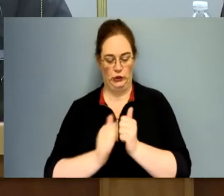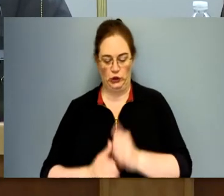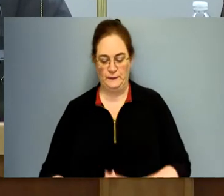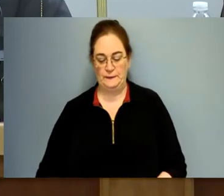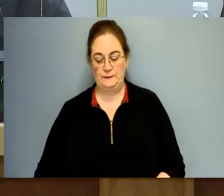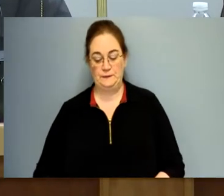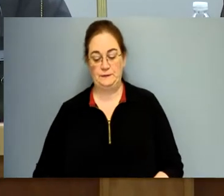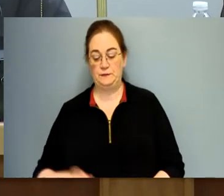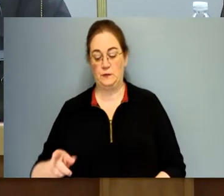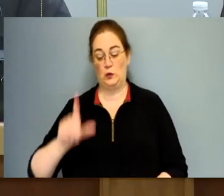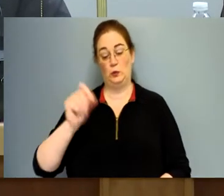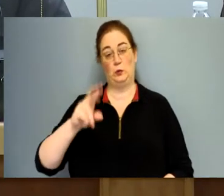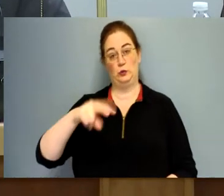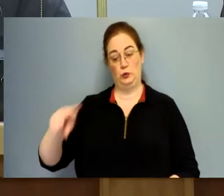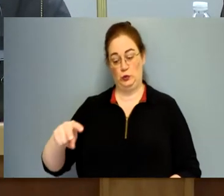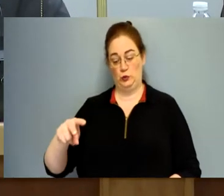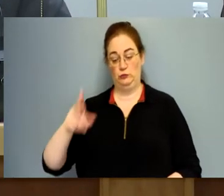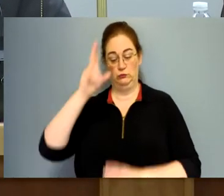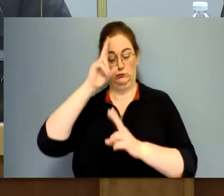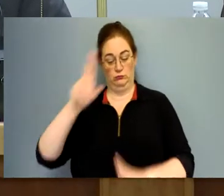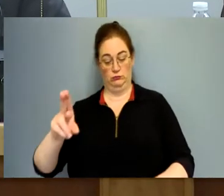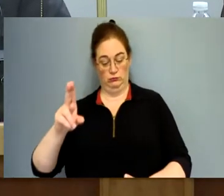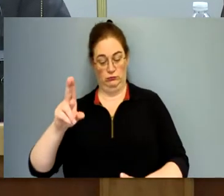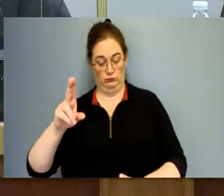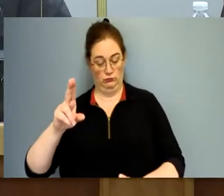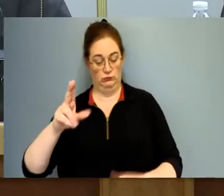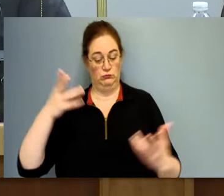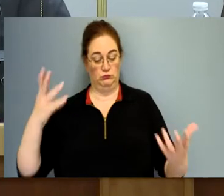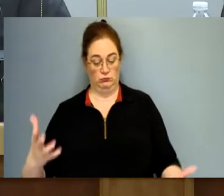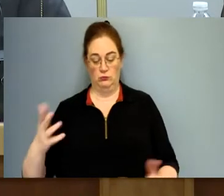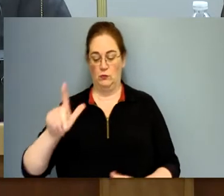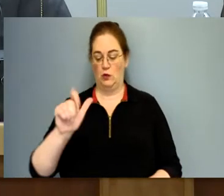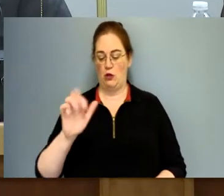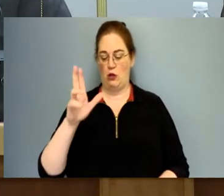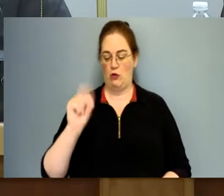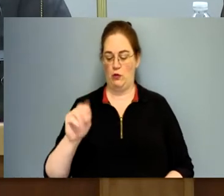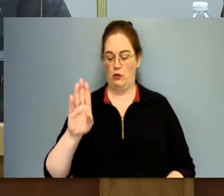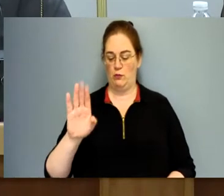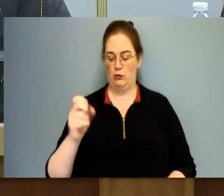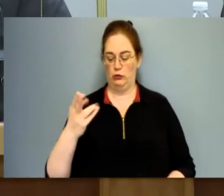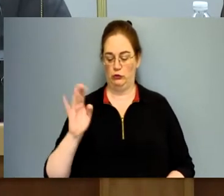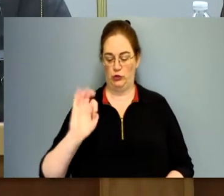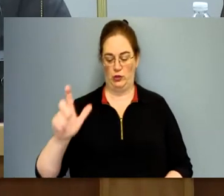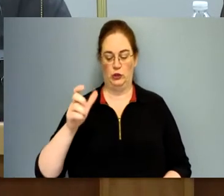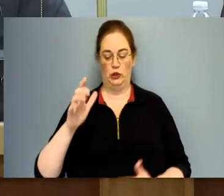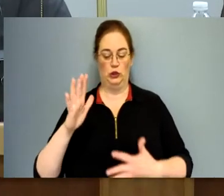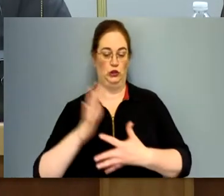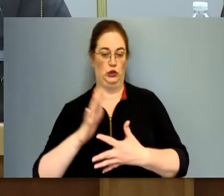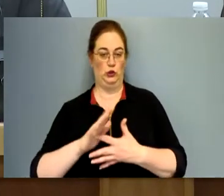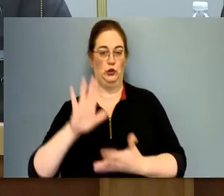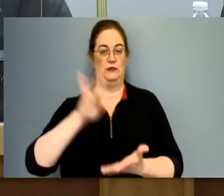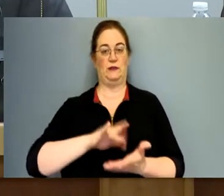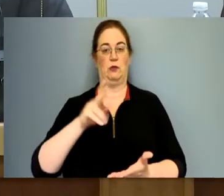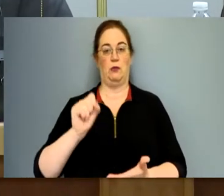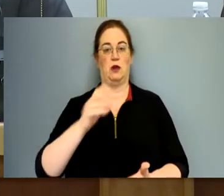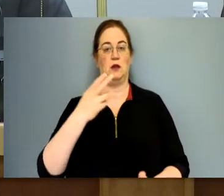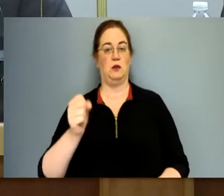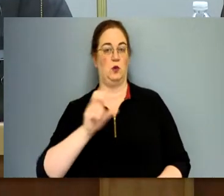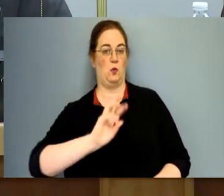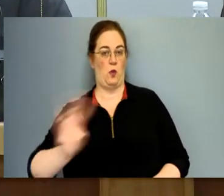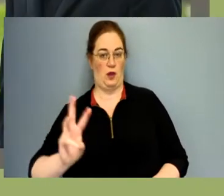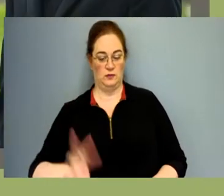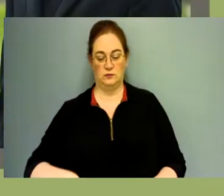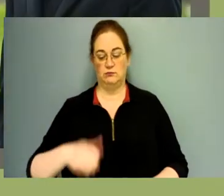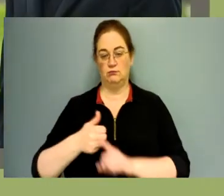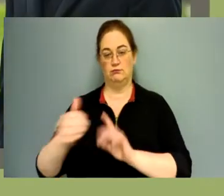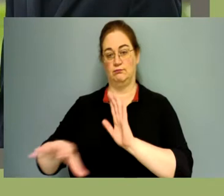And whereas in 2022, the 2022 honoree, is Lauren Burchell, a junior at Central Bucks High School West. And whereas Lauren